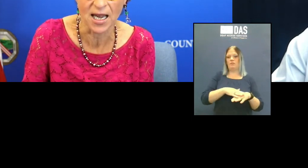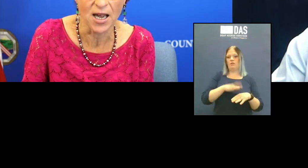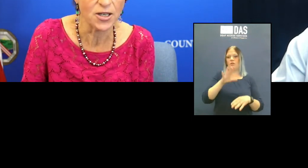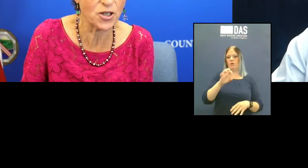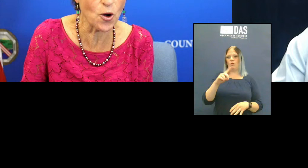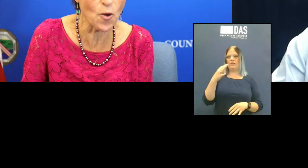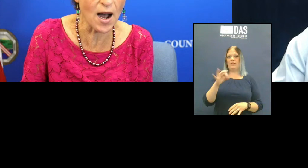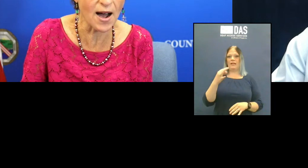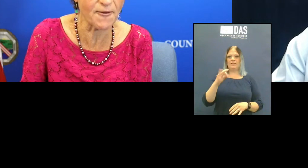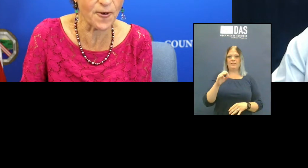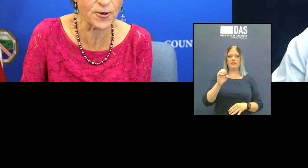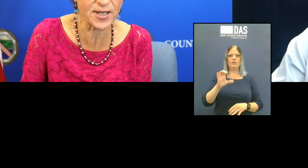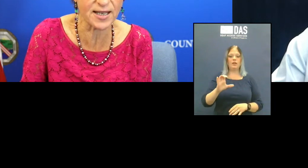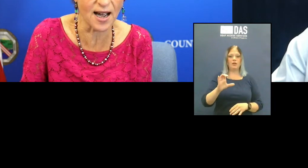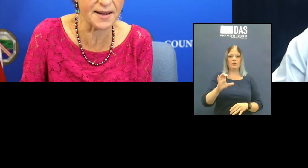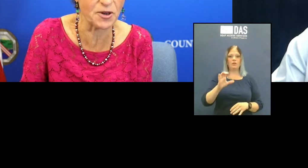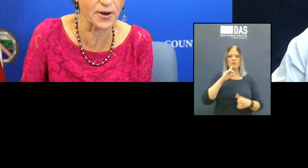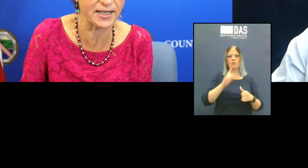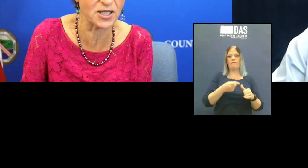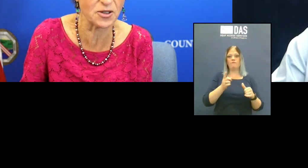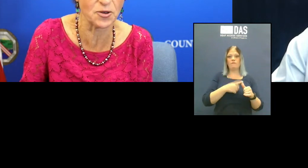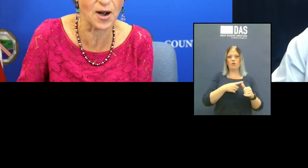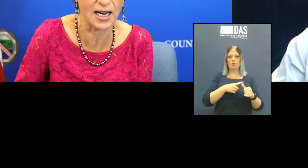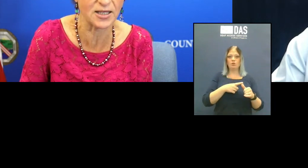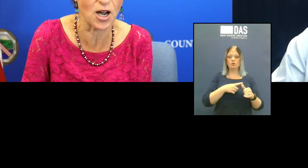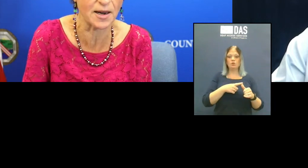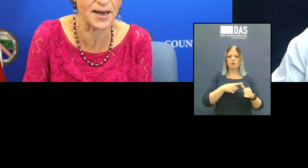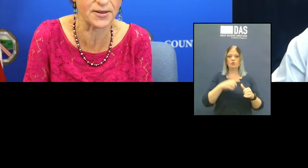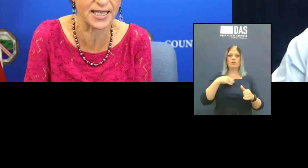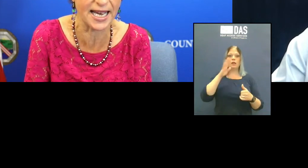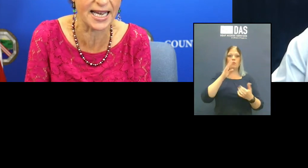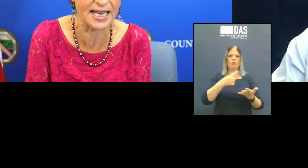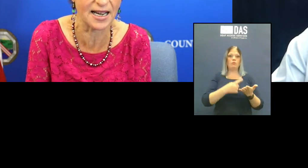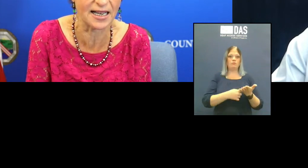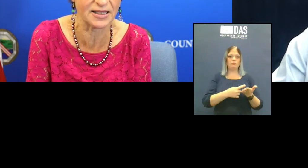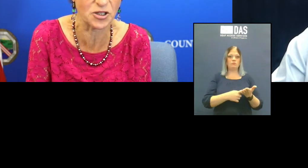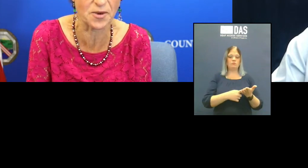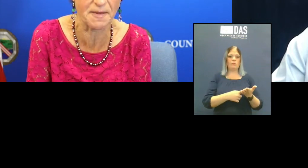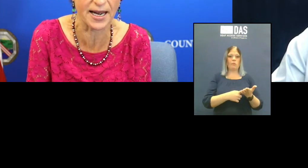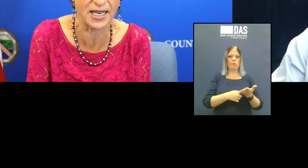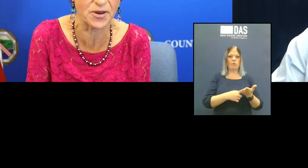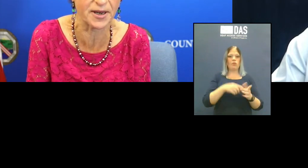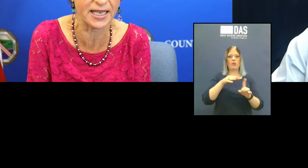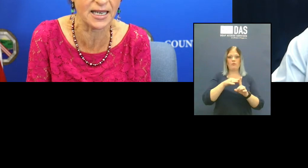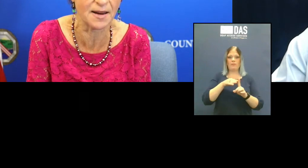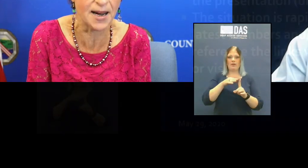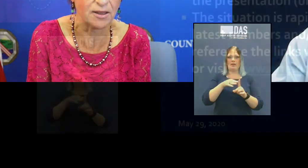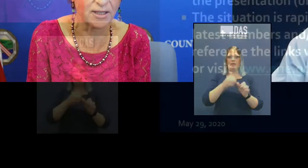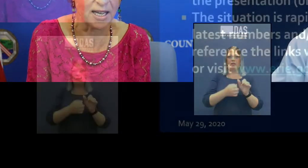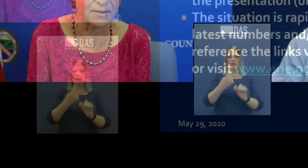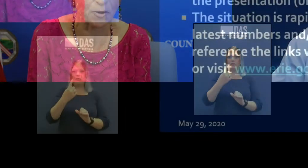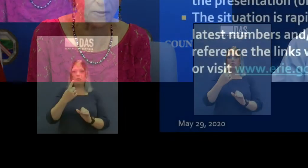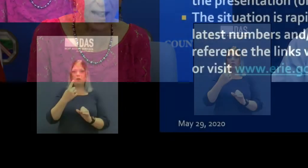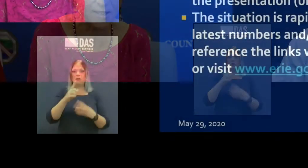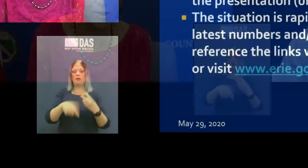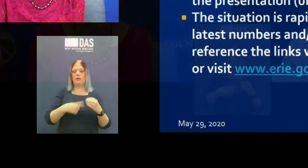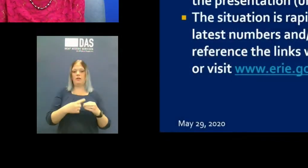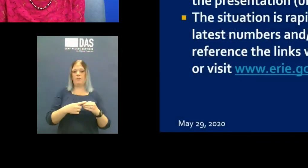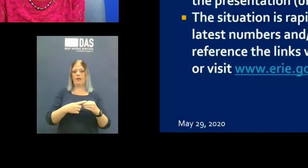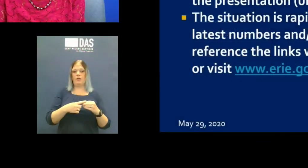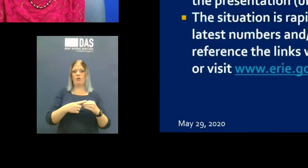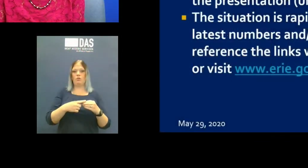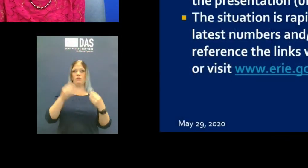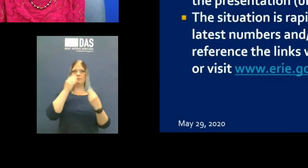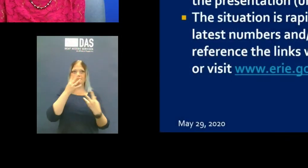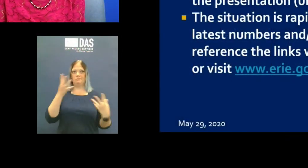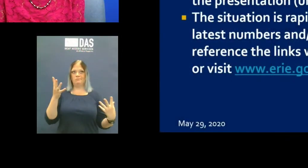County. So first, I'm going to talk about just remind everybody about provisos